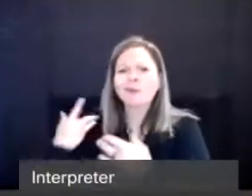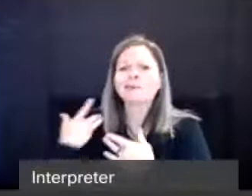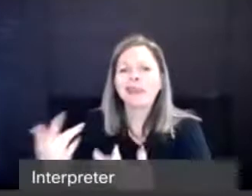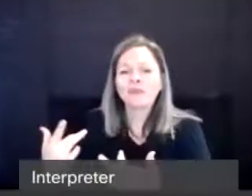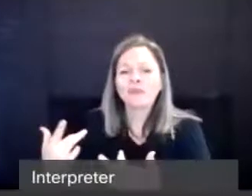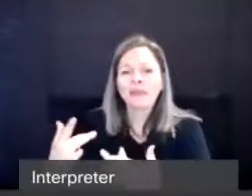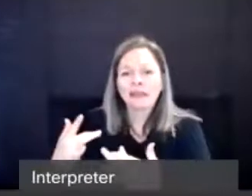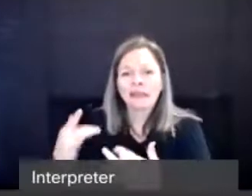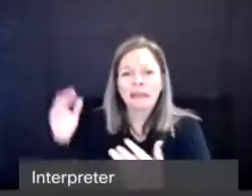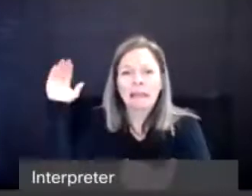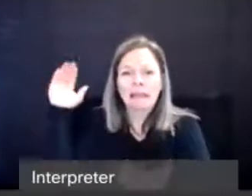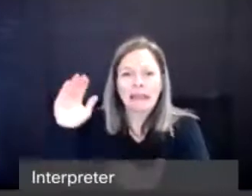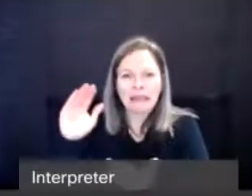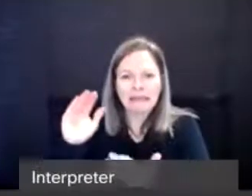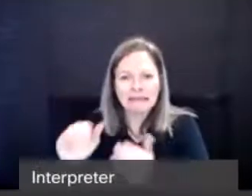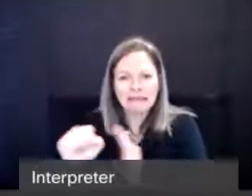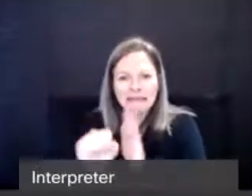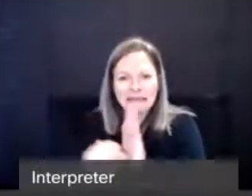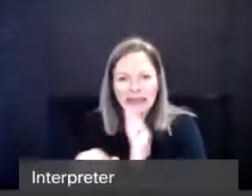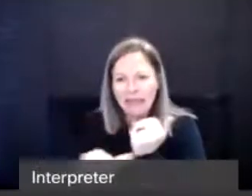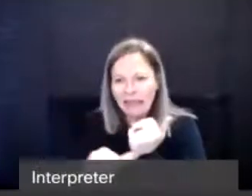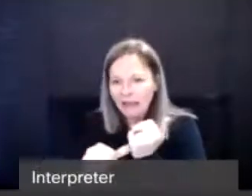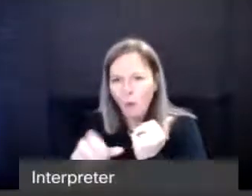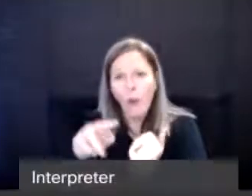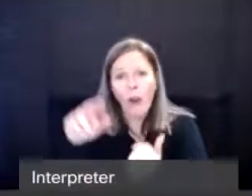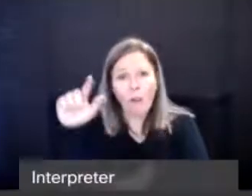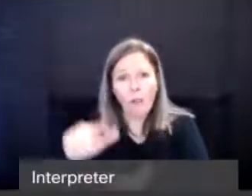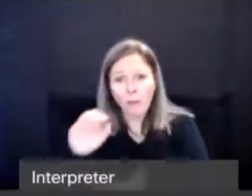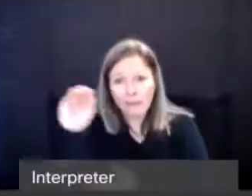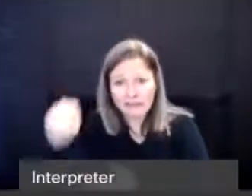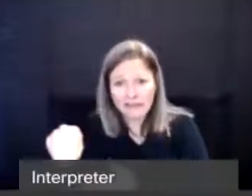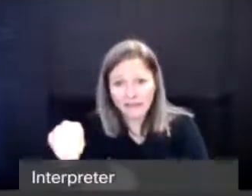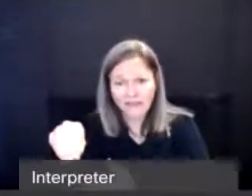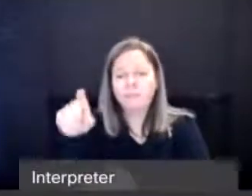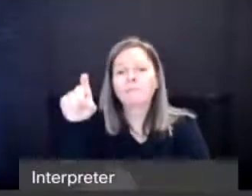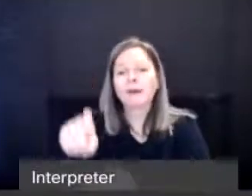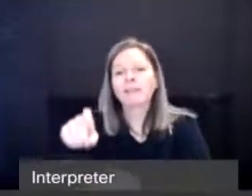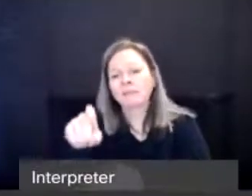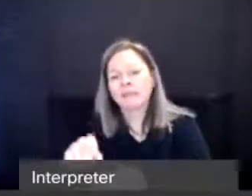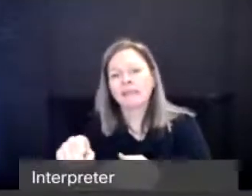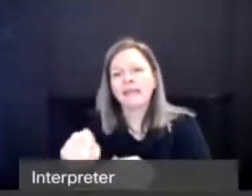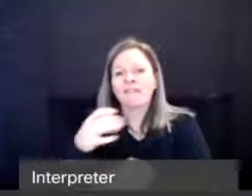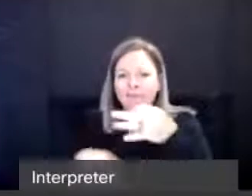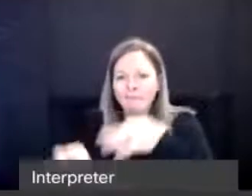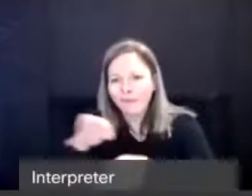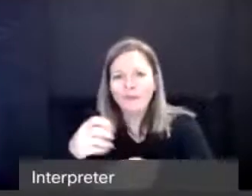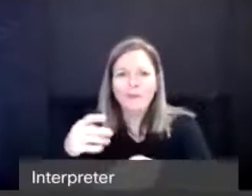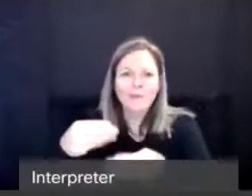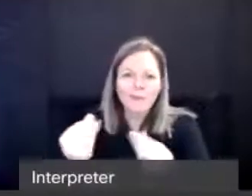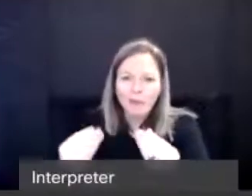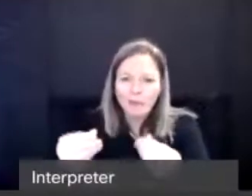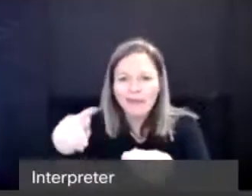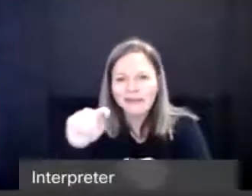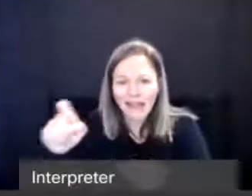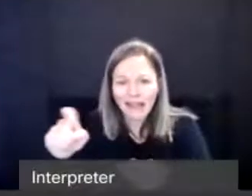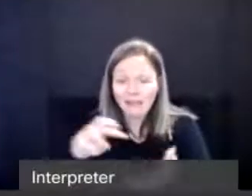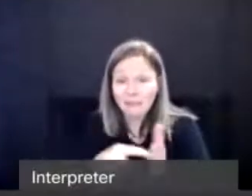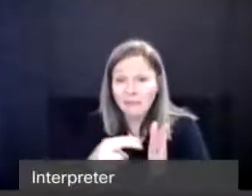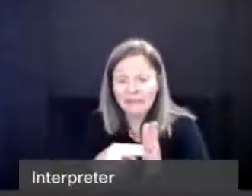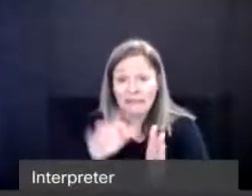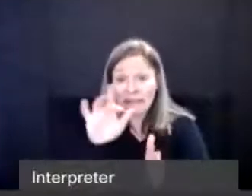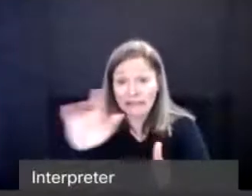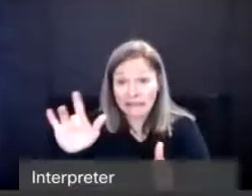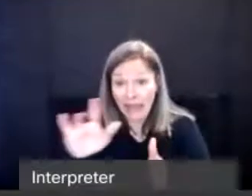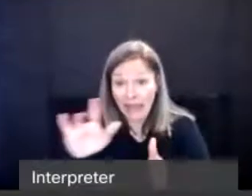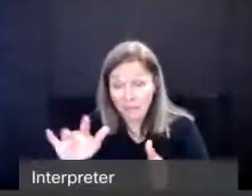state aid, or a lower percentage, which has to be filled by property tax, which means the gap between districts,